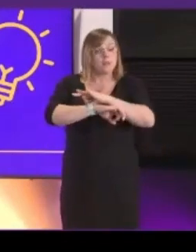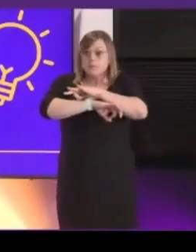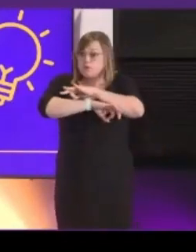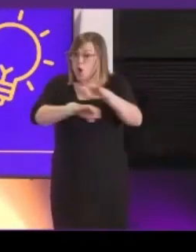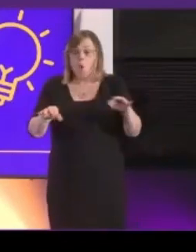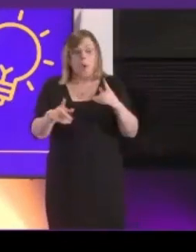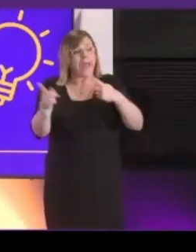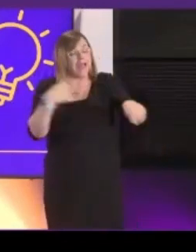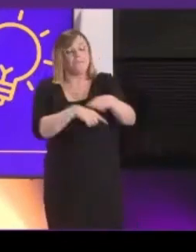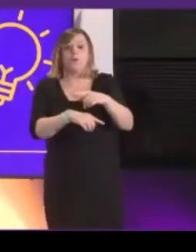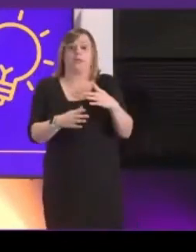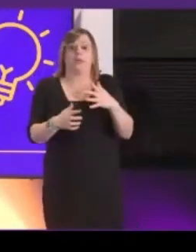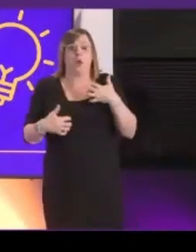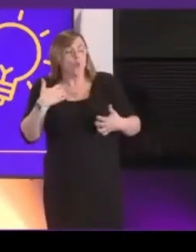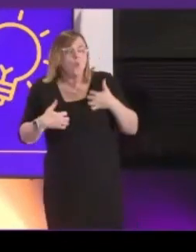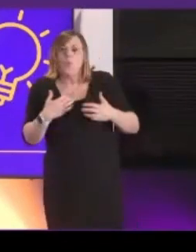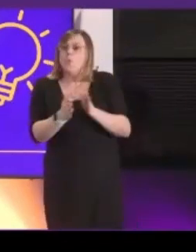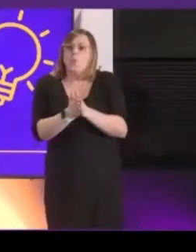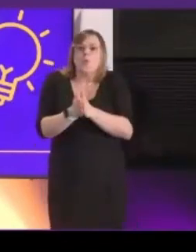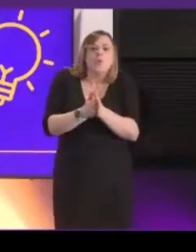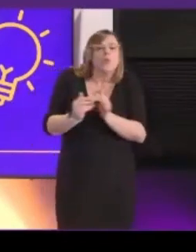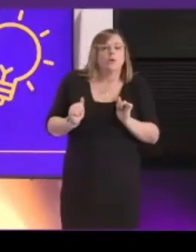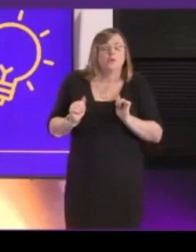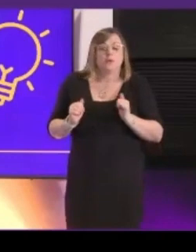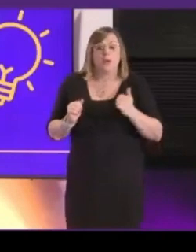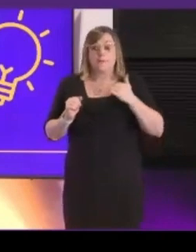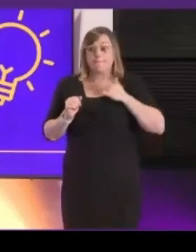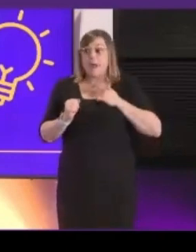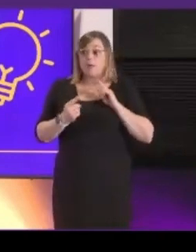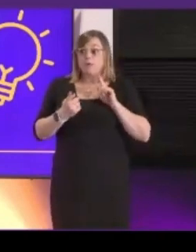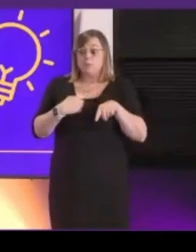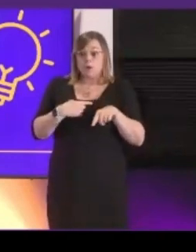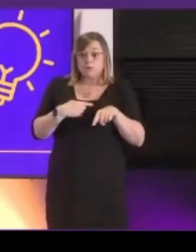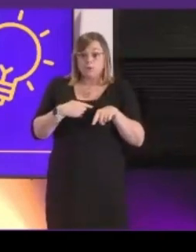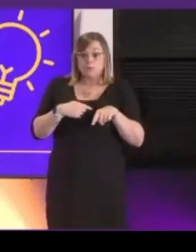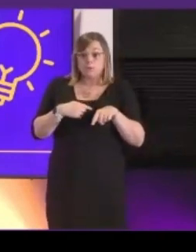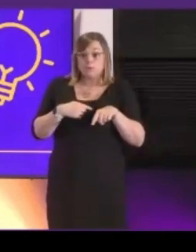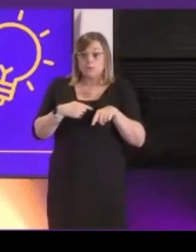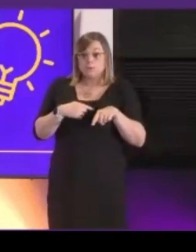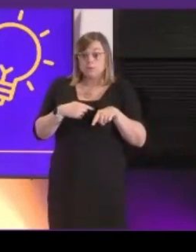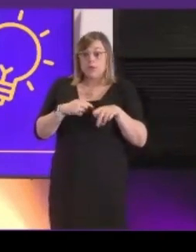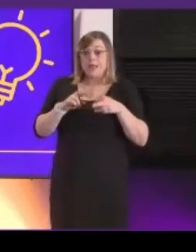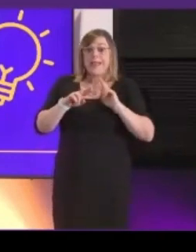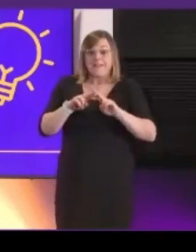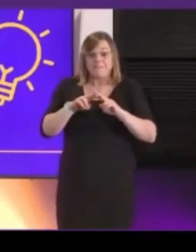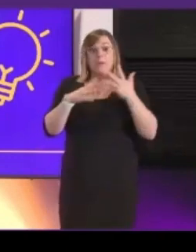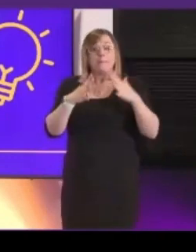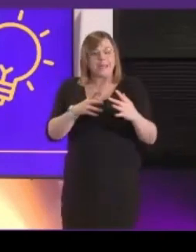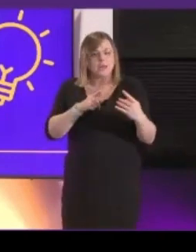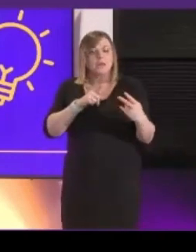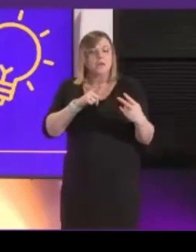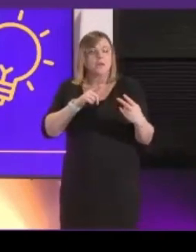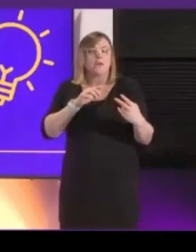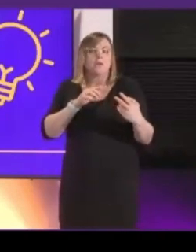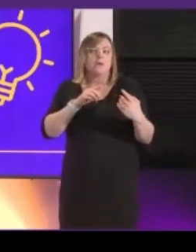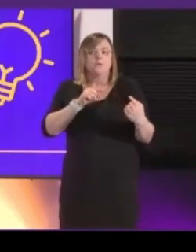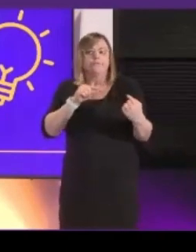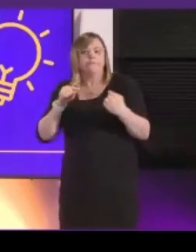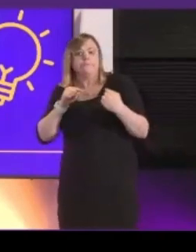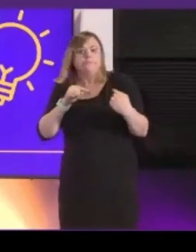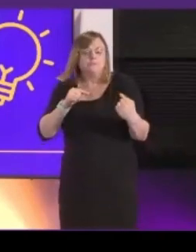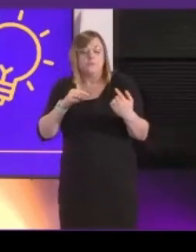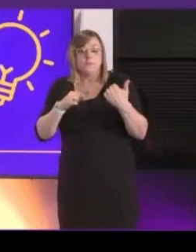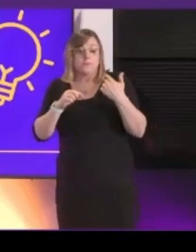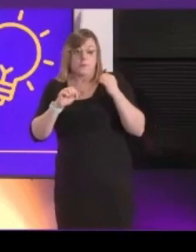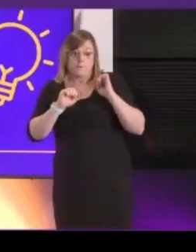lot of genuine excitement. And my sort of response also, had there been any pushback, is very simple. Look, if you've got to communicate,